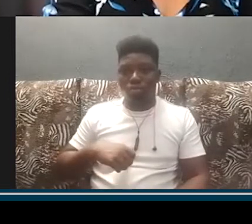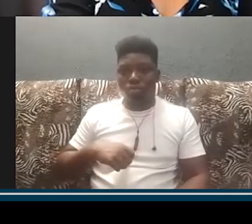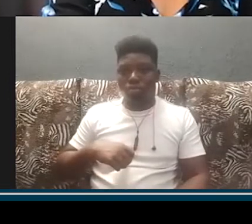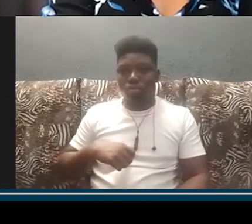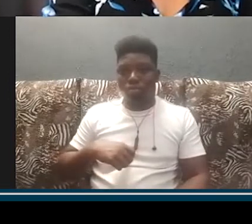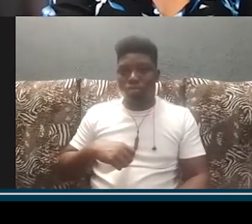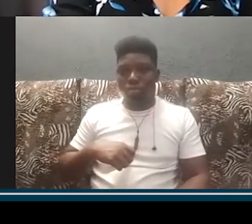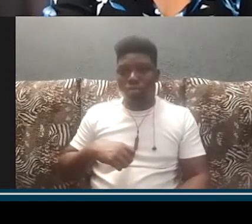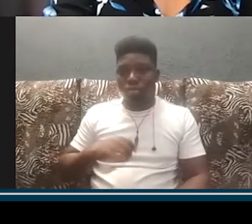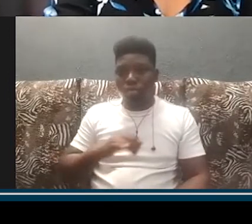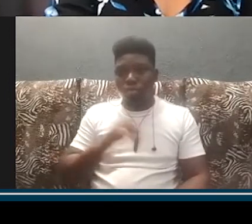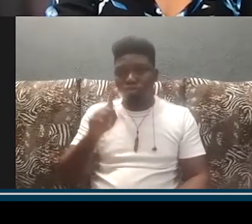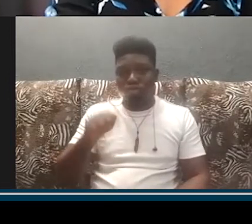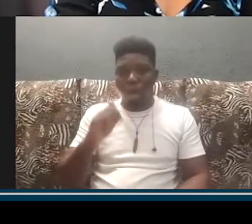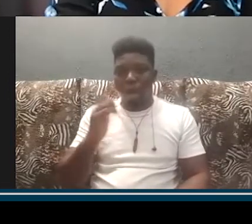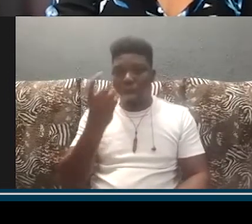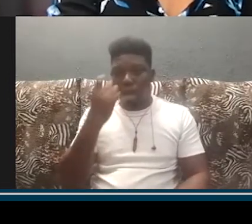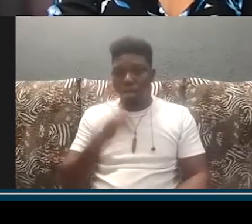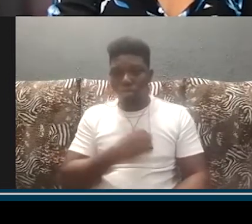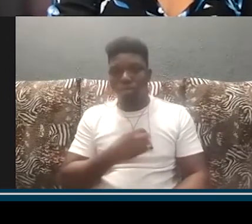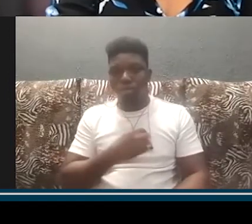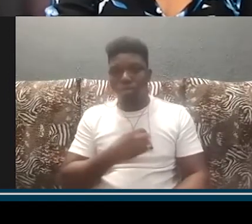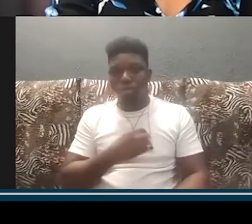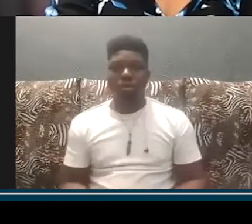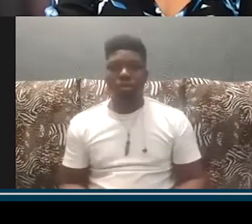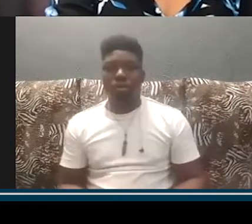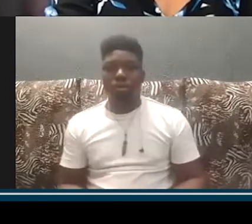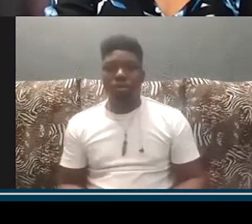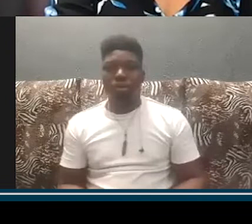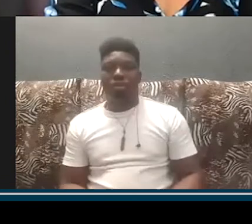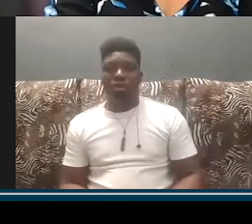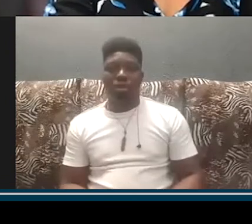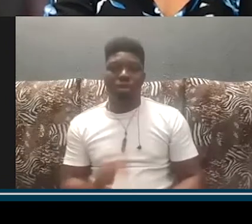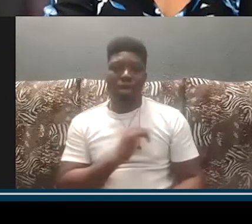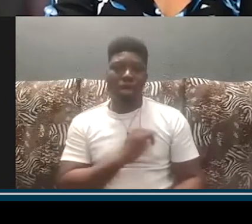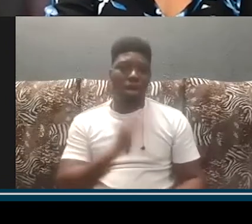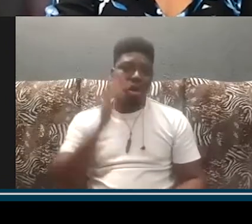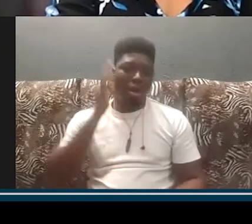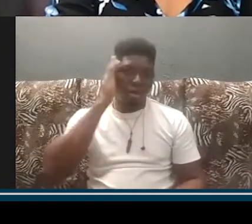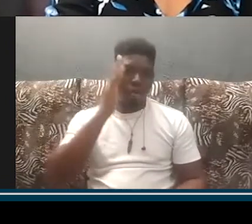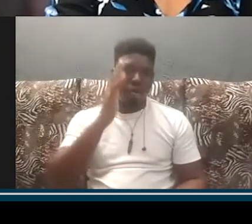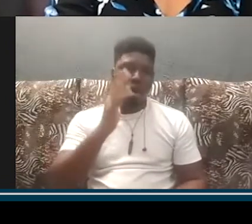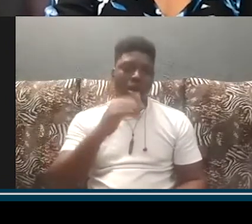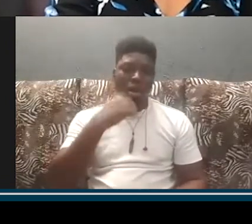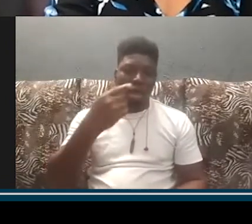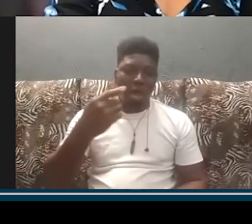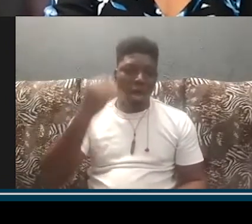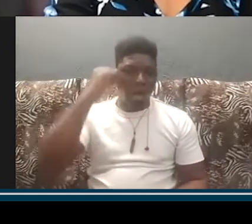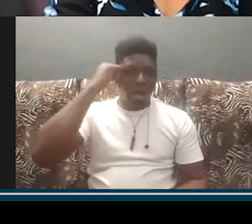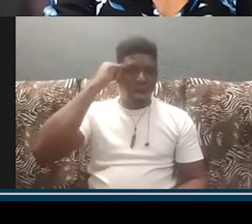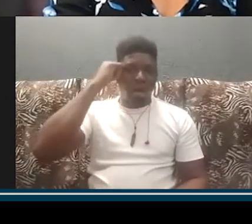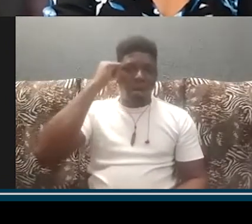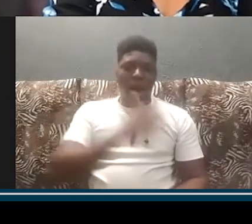me a follow-up or two. I would say, and again, this is just